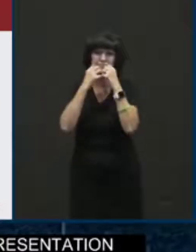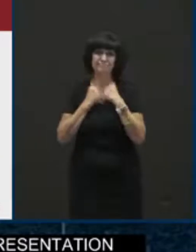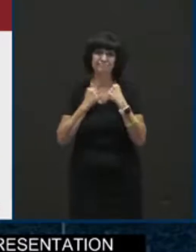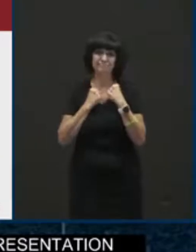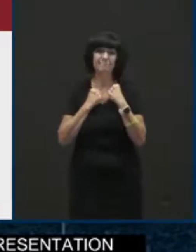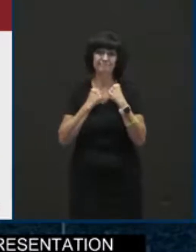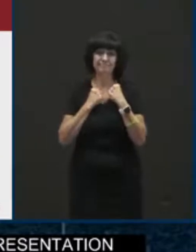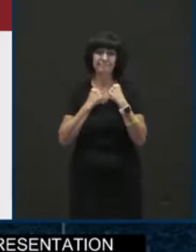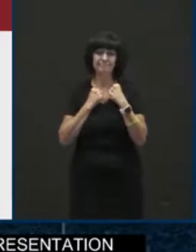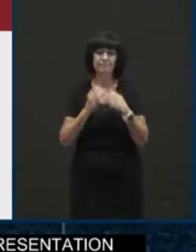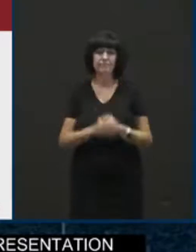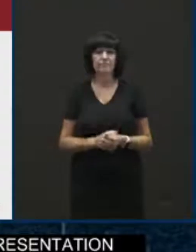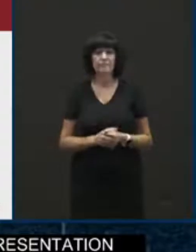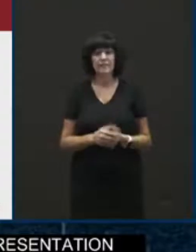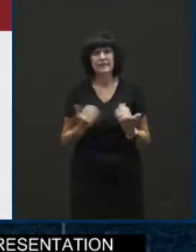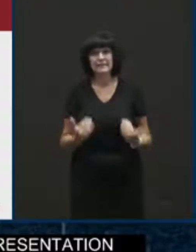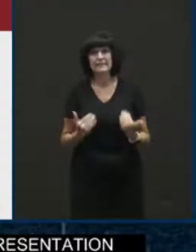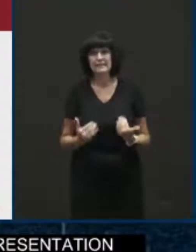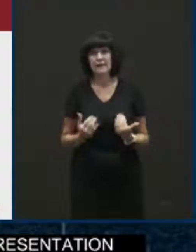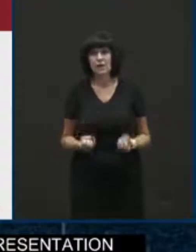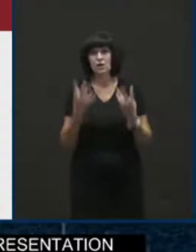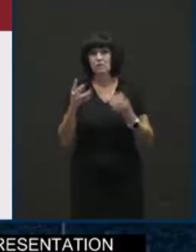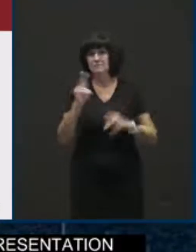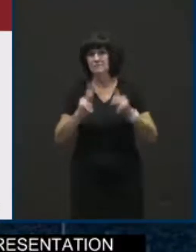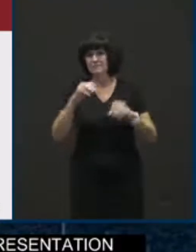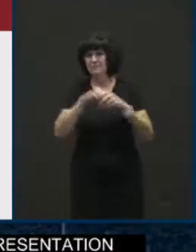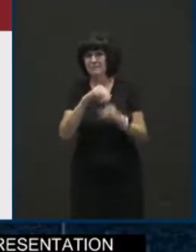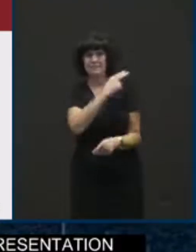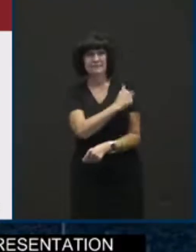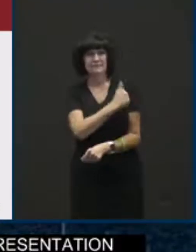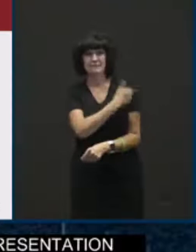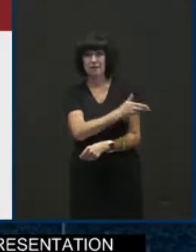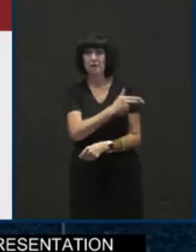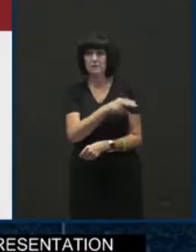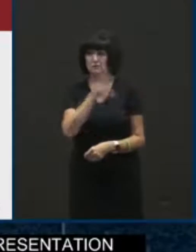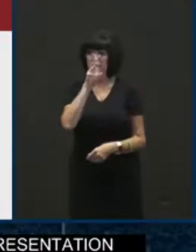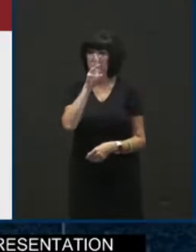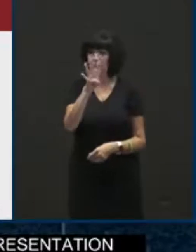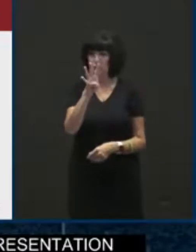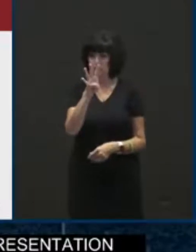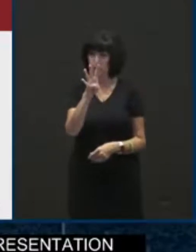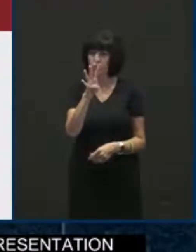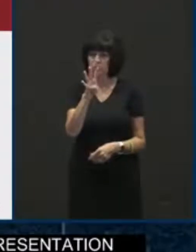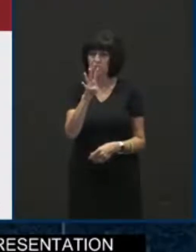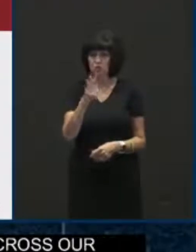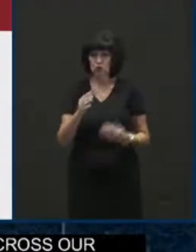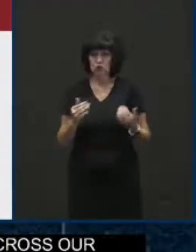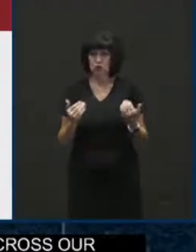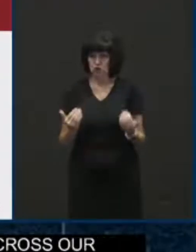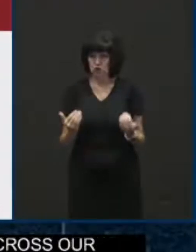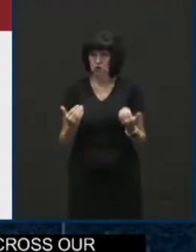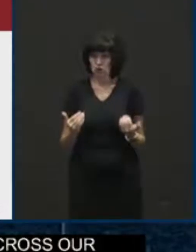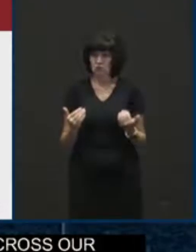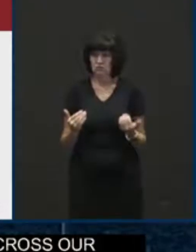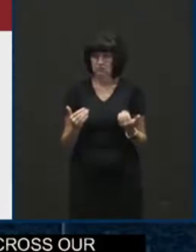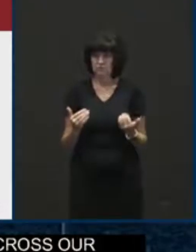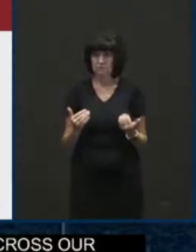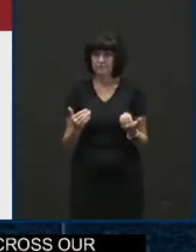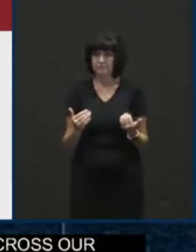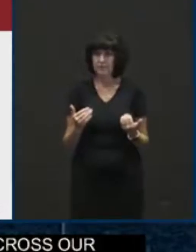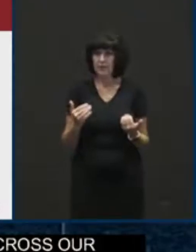64 current hospitalizations. We've been up and down, above and below 60. I think we got as low as